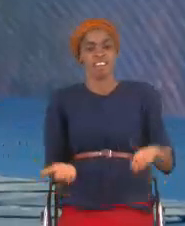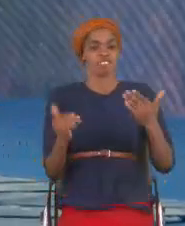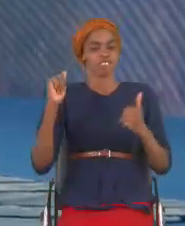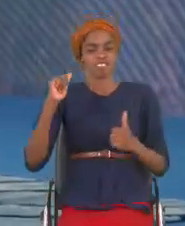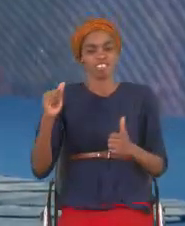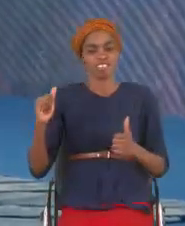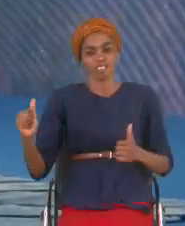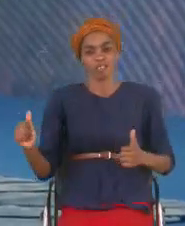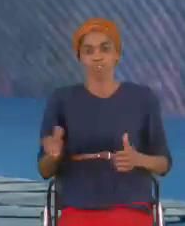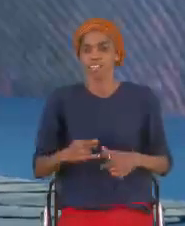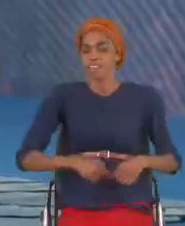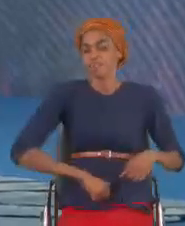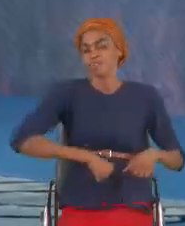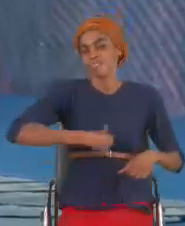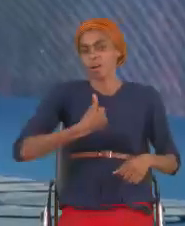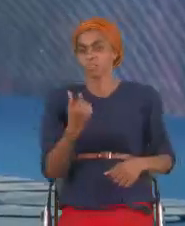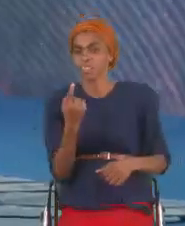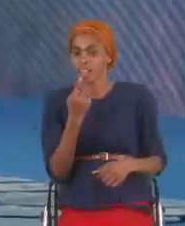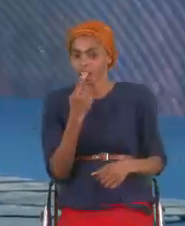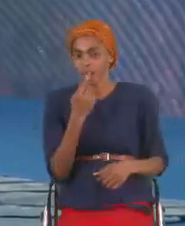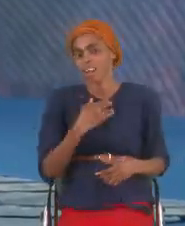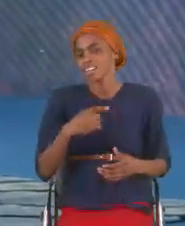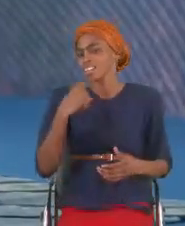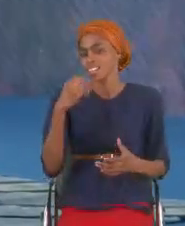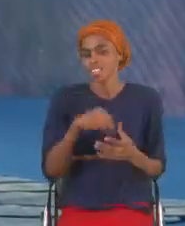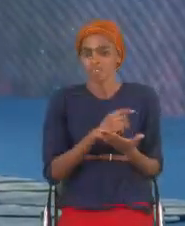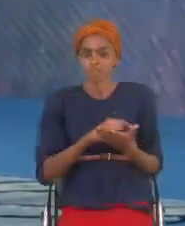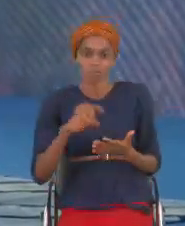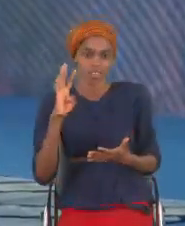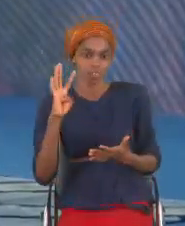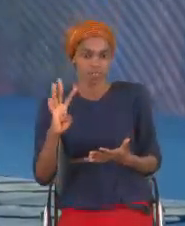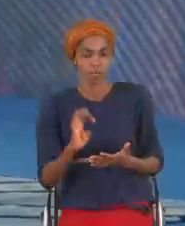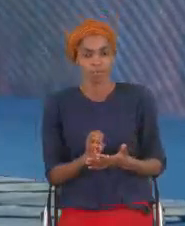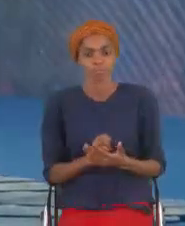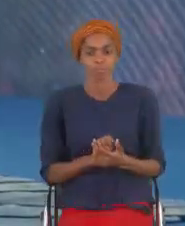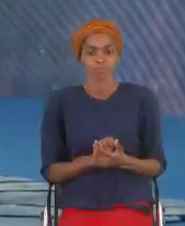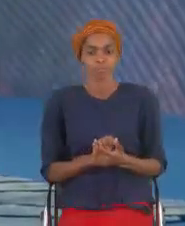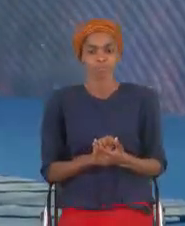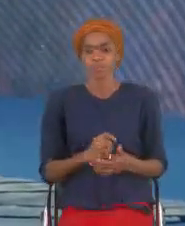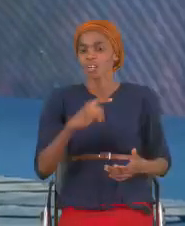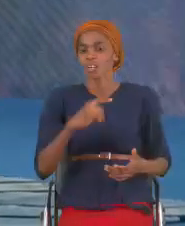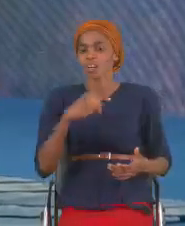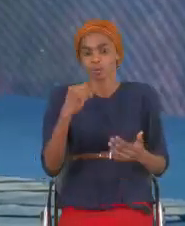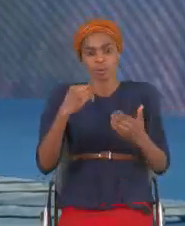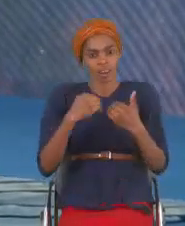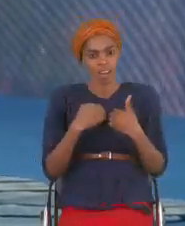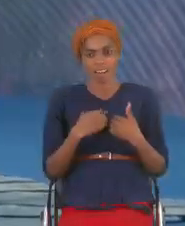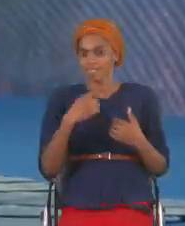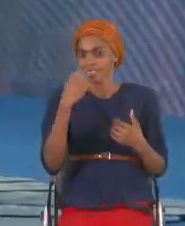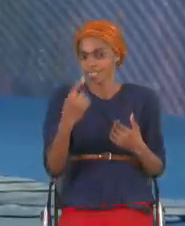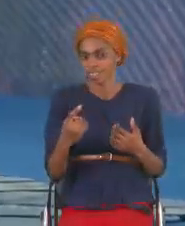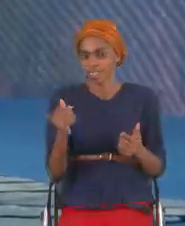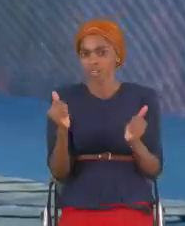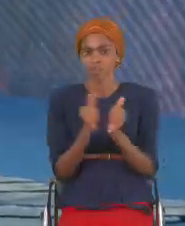The proud tongue, it says in verse 4, it says in verse 4, who have said with